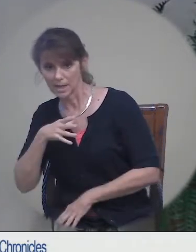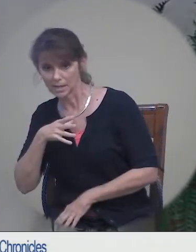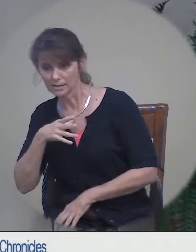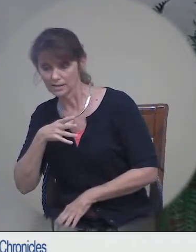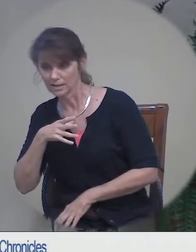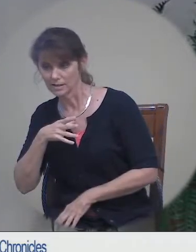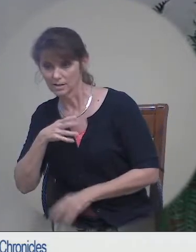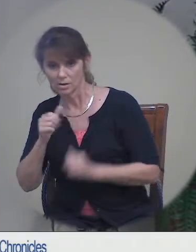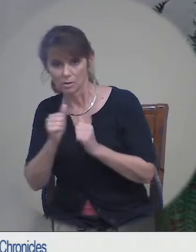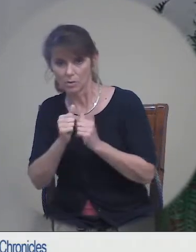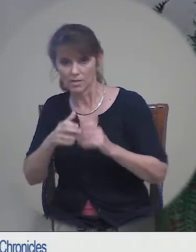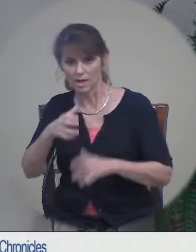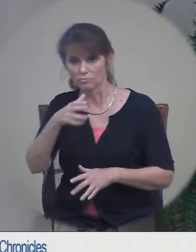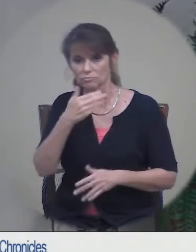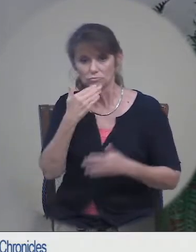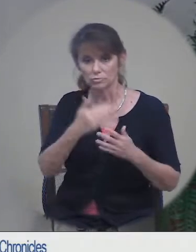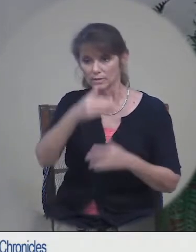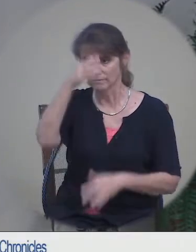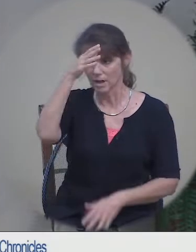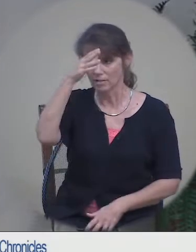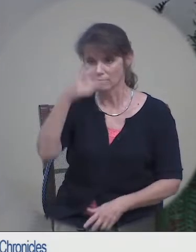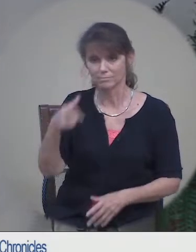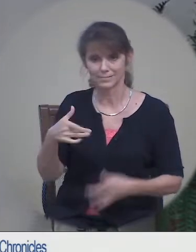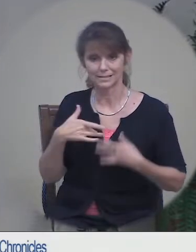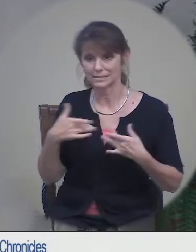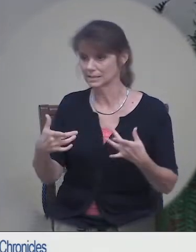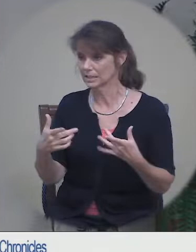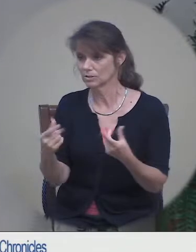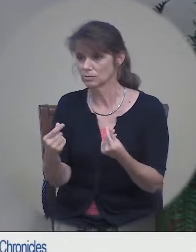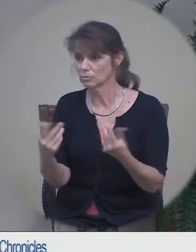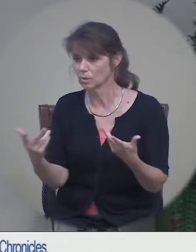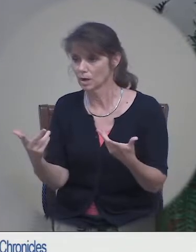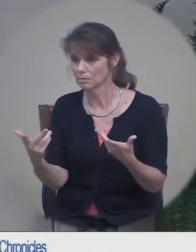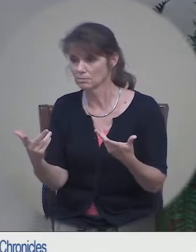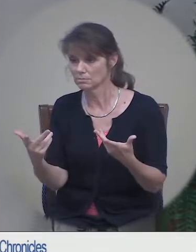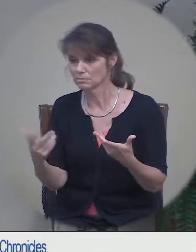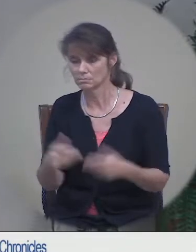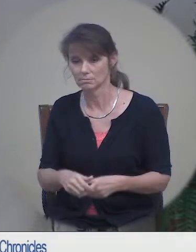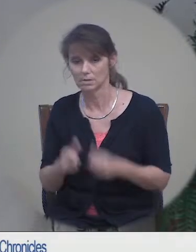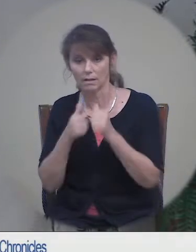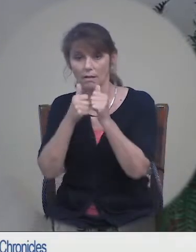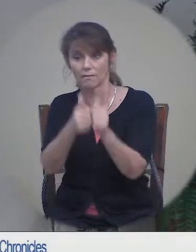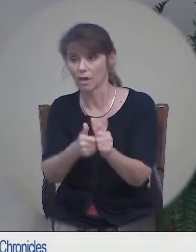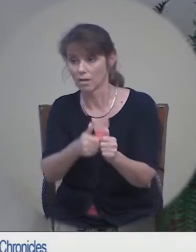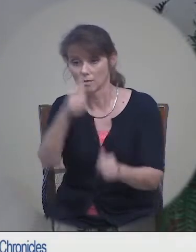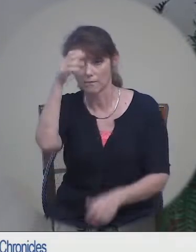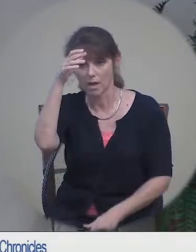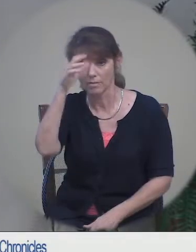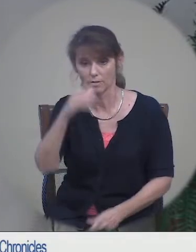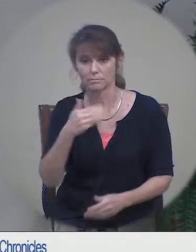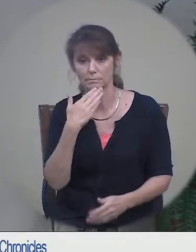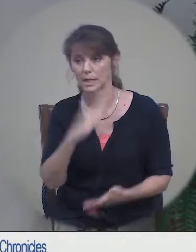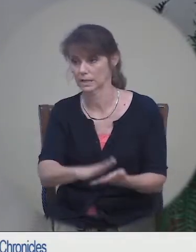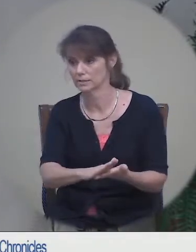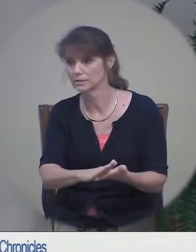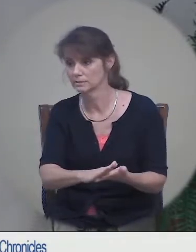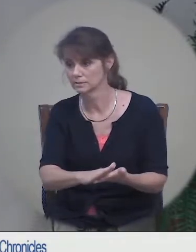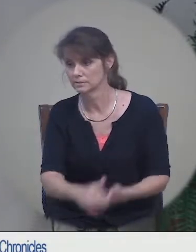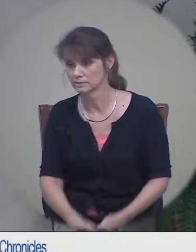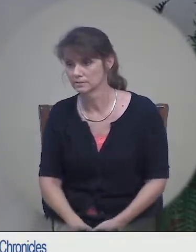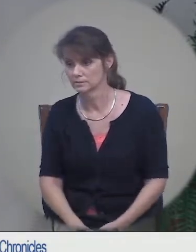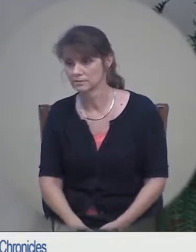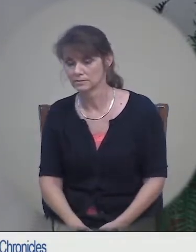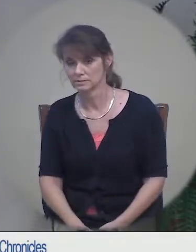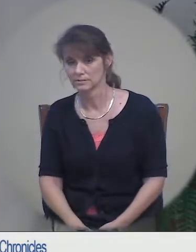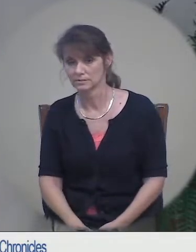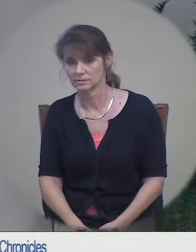guidance? Think about Rehoboam. What happened to his kingship? It takes an abrupt ride. And the fact is we don't